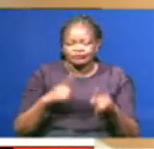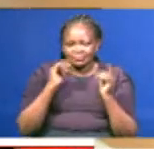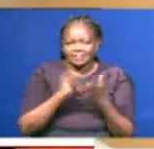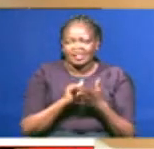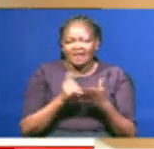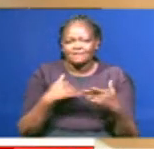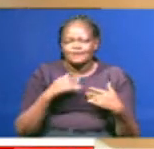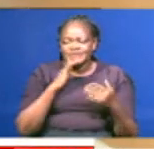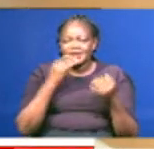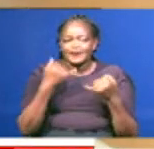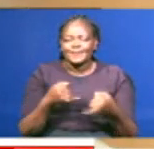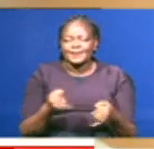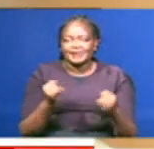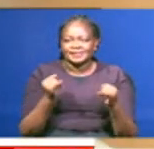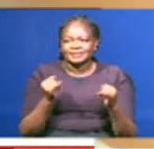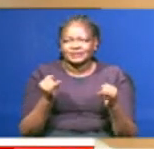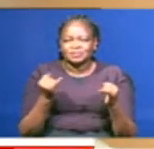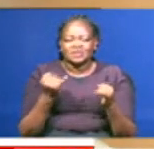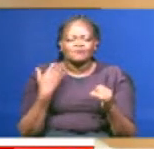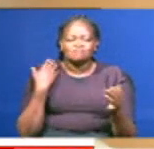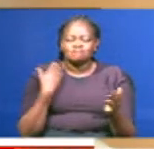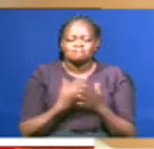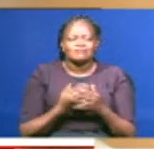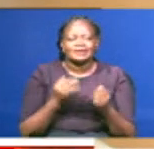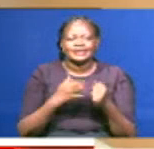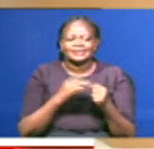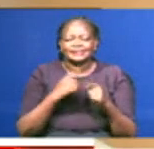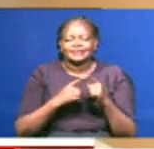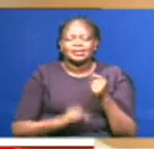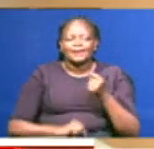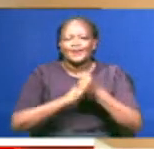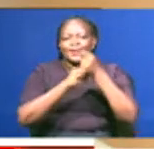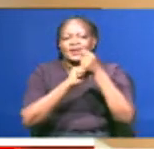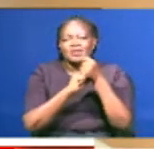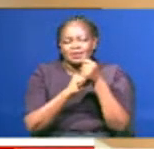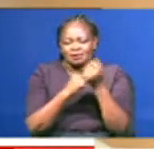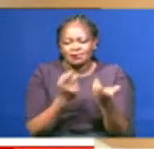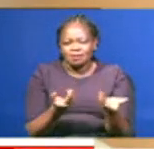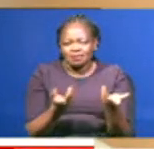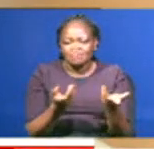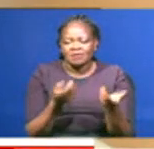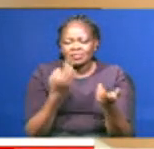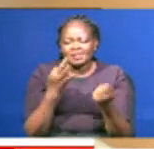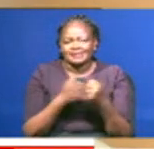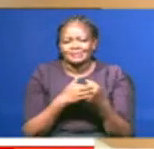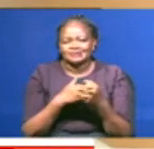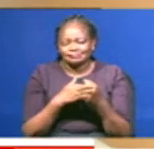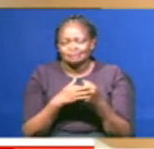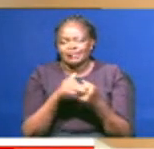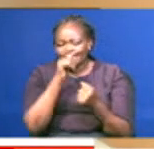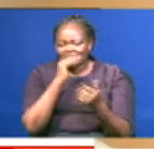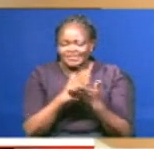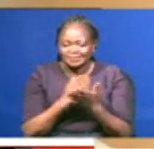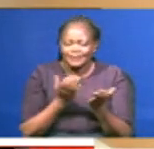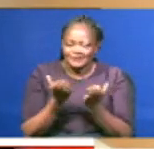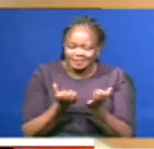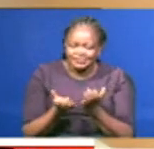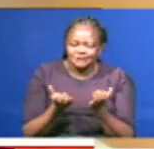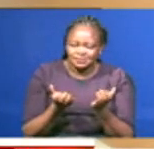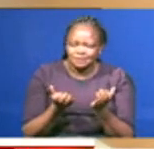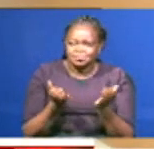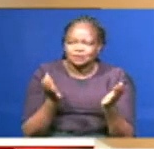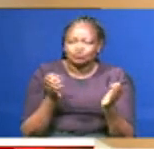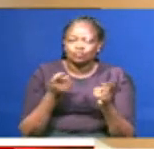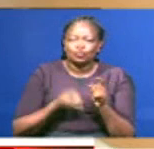been implemented over the past 8 years, supported a portfolio of 38 private sector businesses to